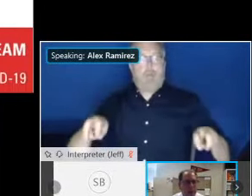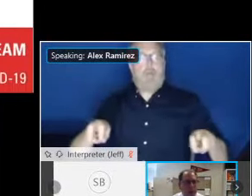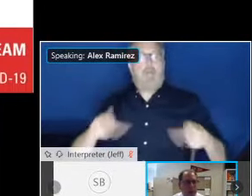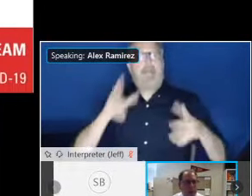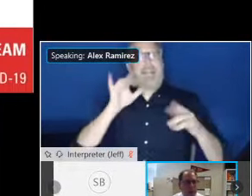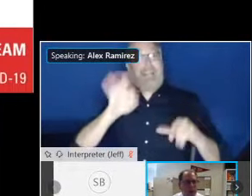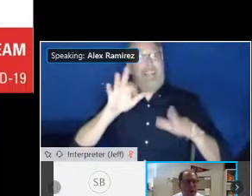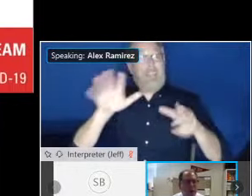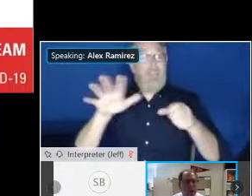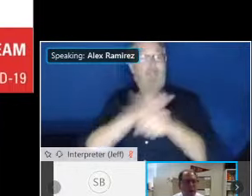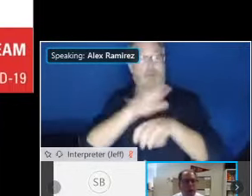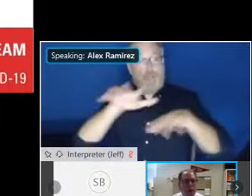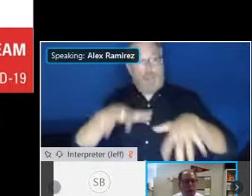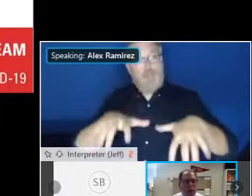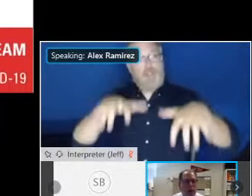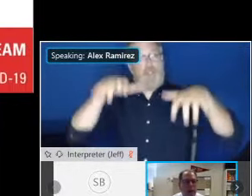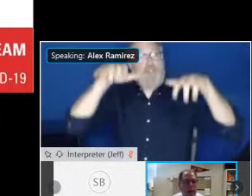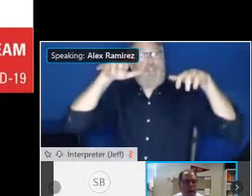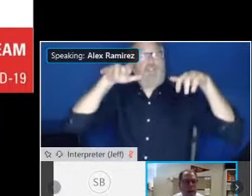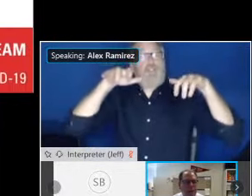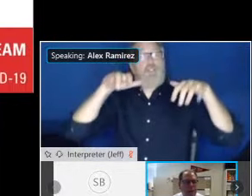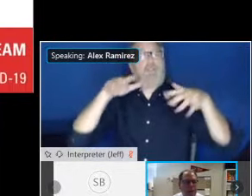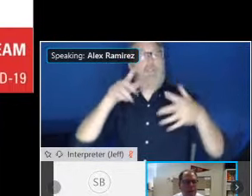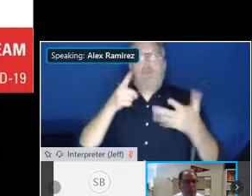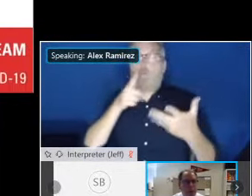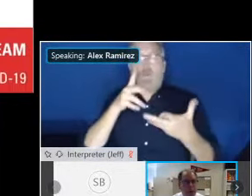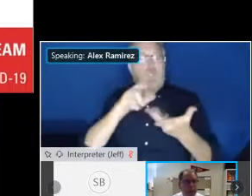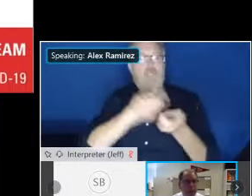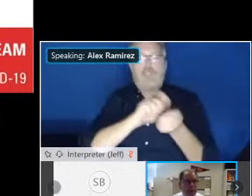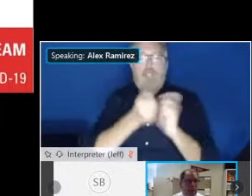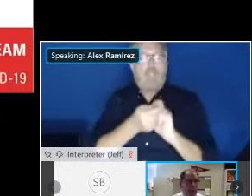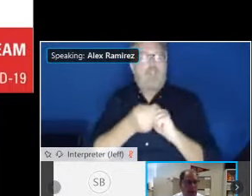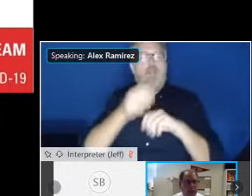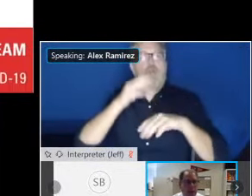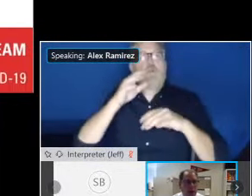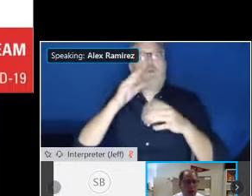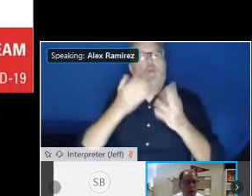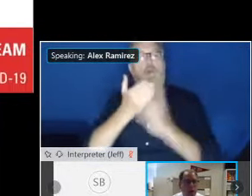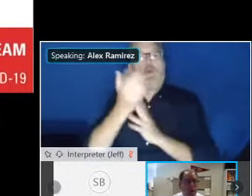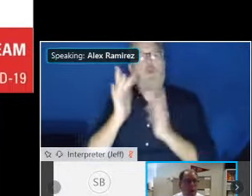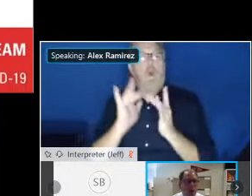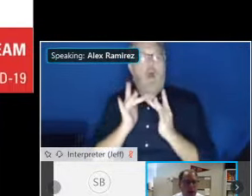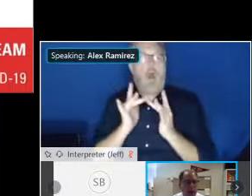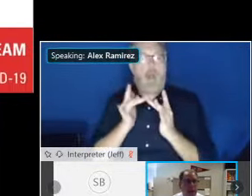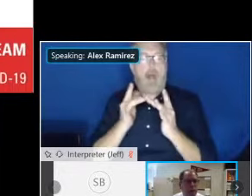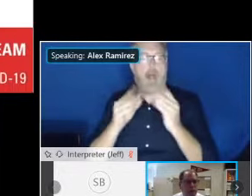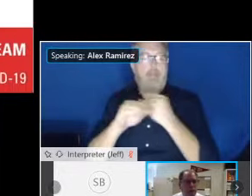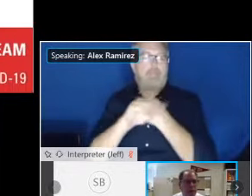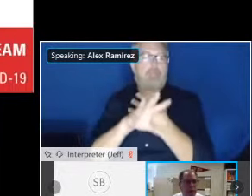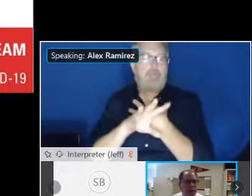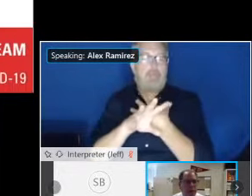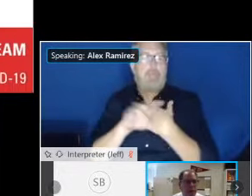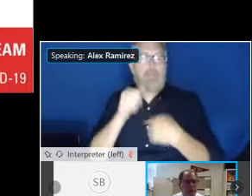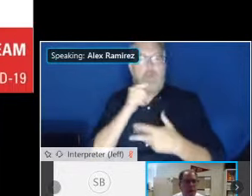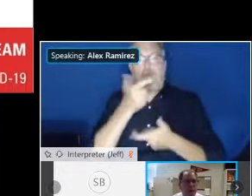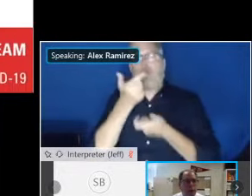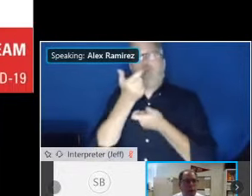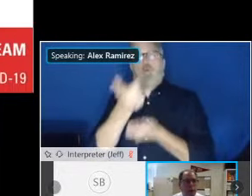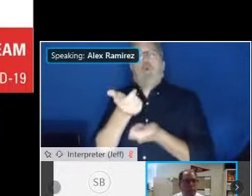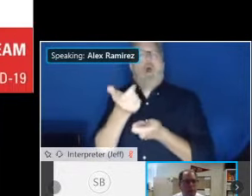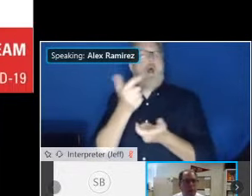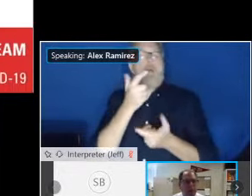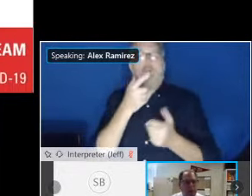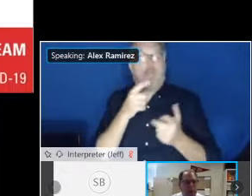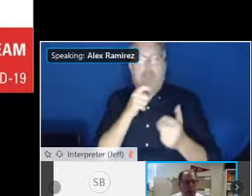larger population might occur into all online. We changed class hours to allow more time between classes